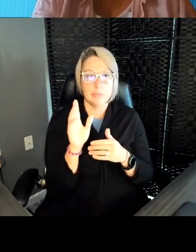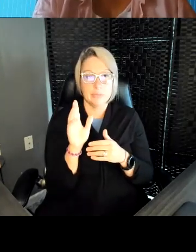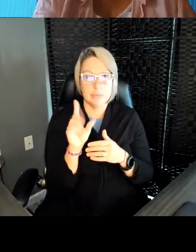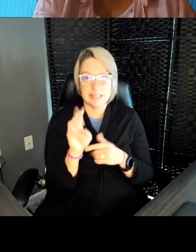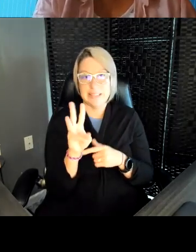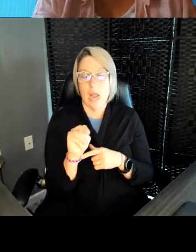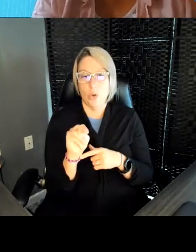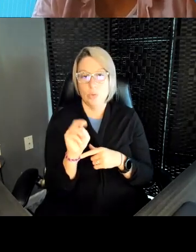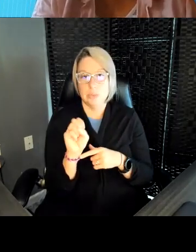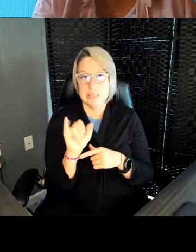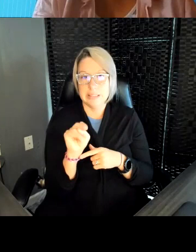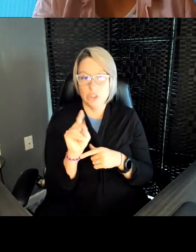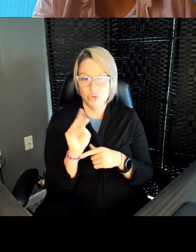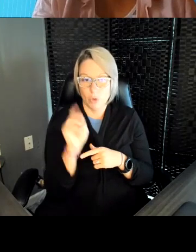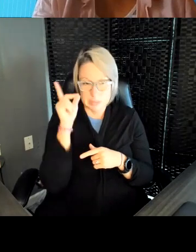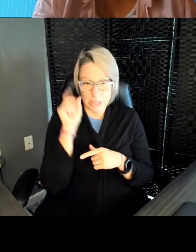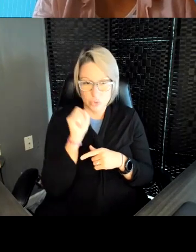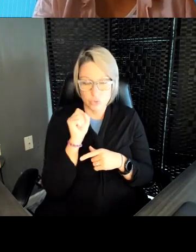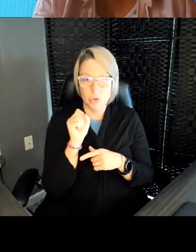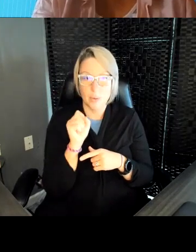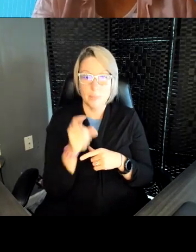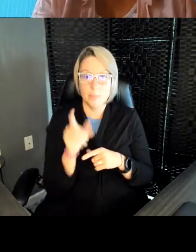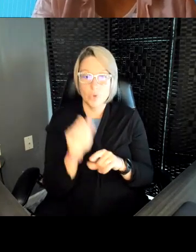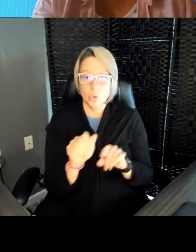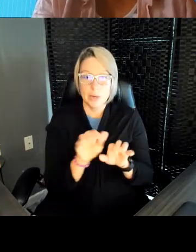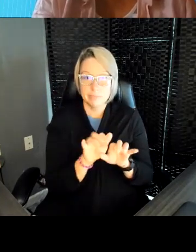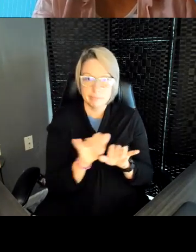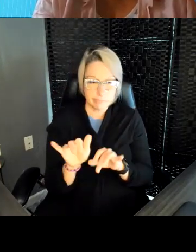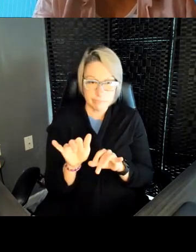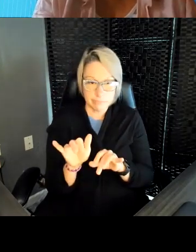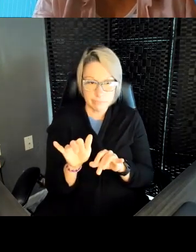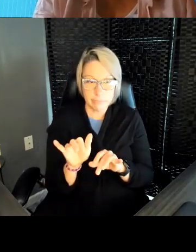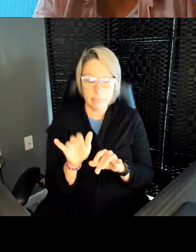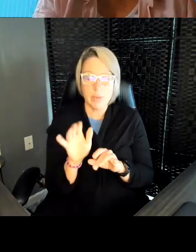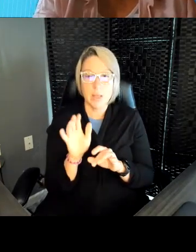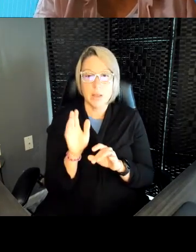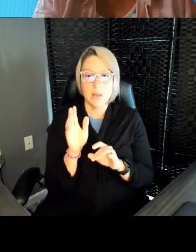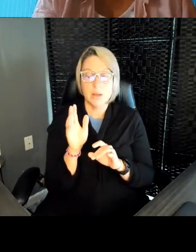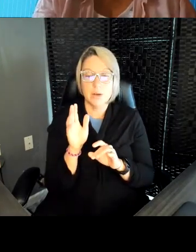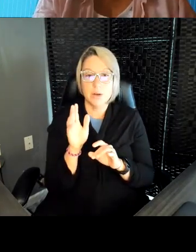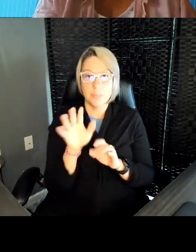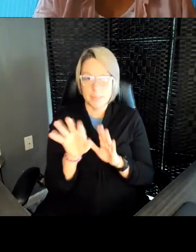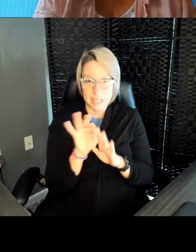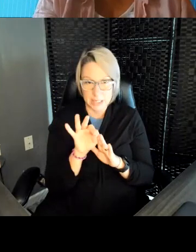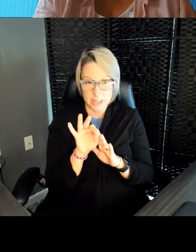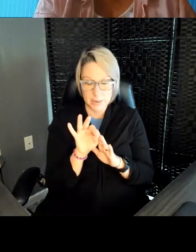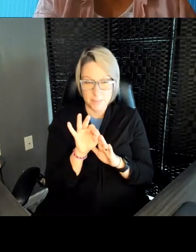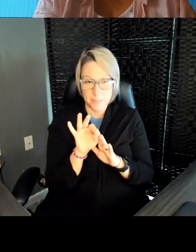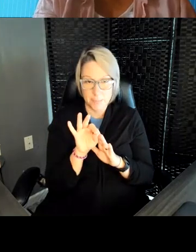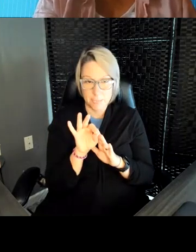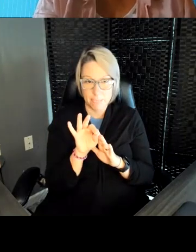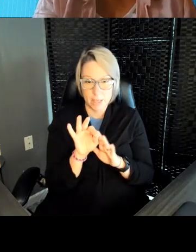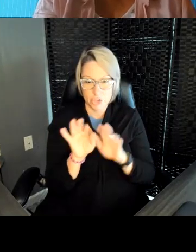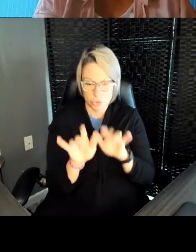write hearing and vision concerns with Down syndrome. So just very quickly pick a syndrome and put it